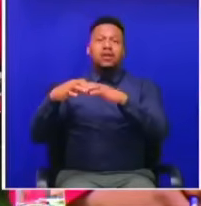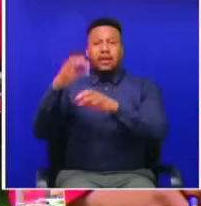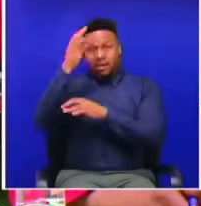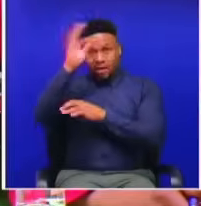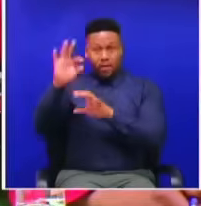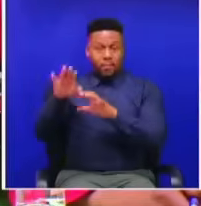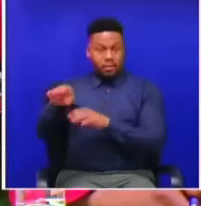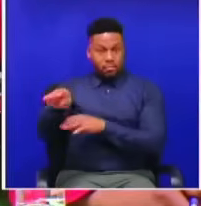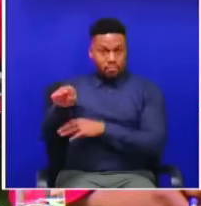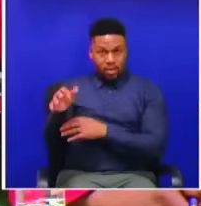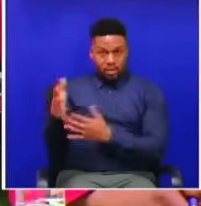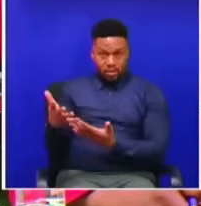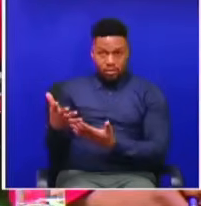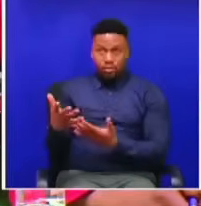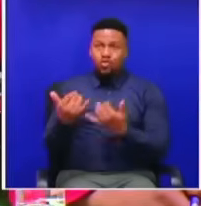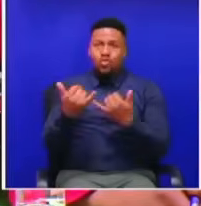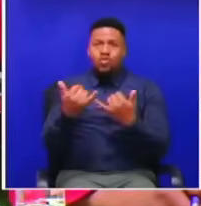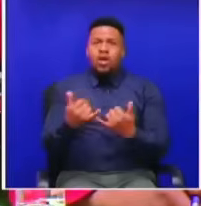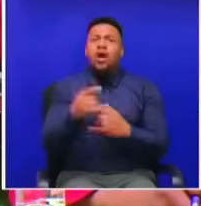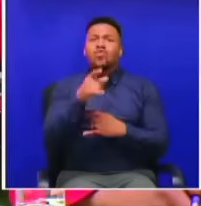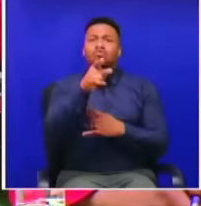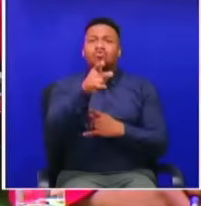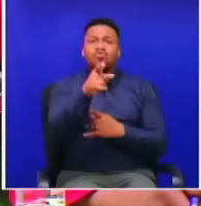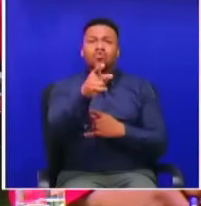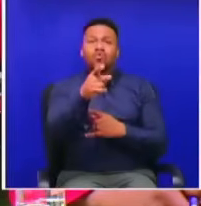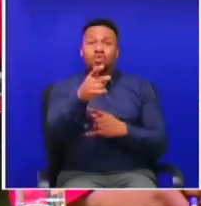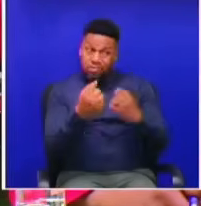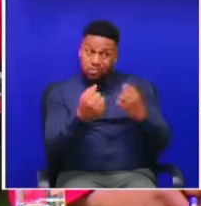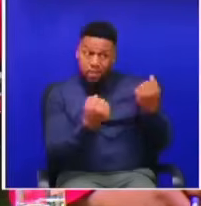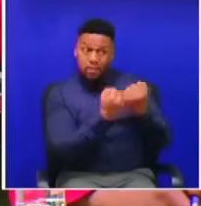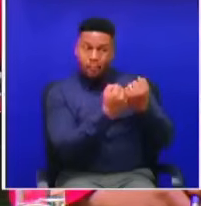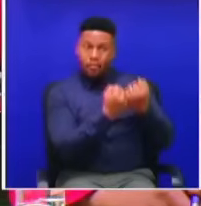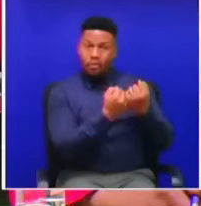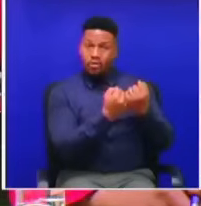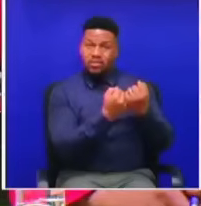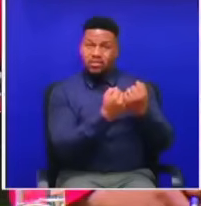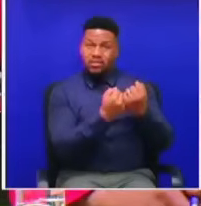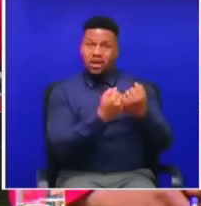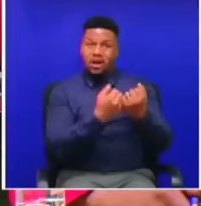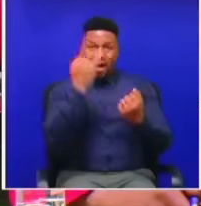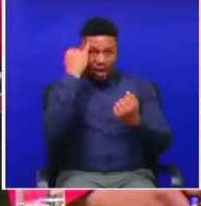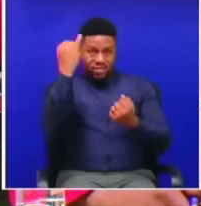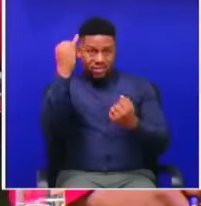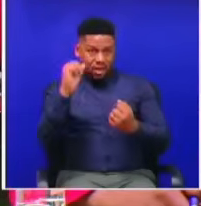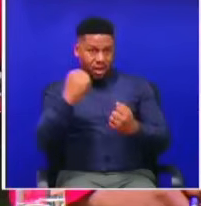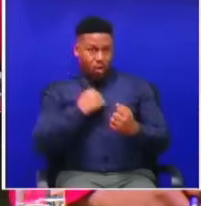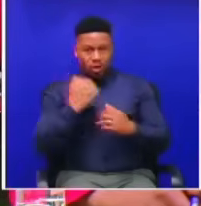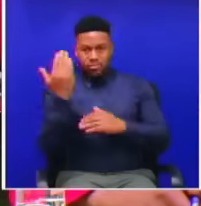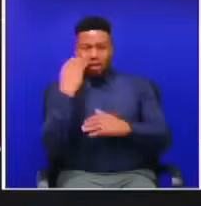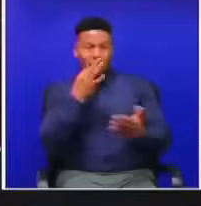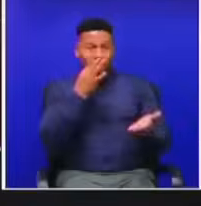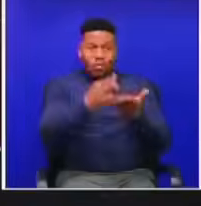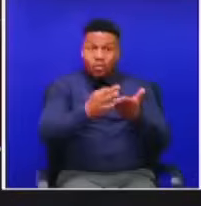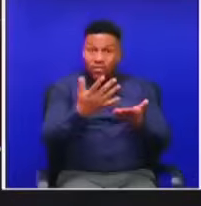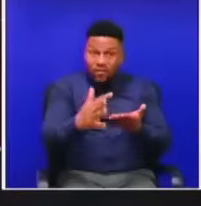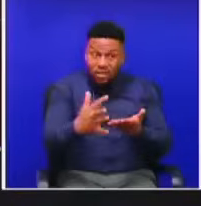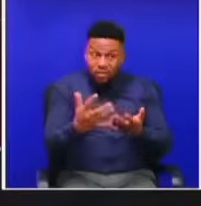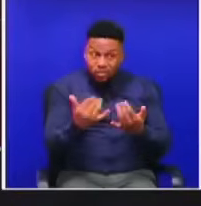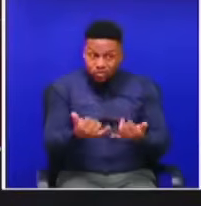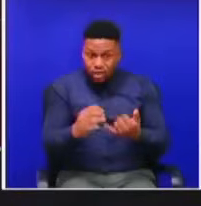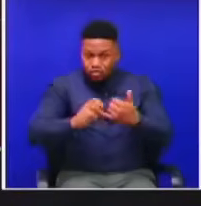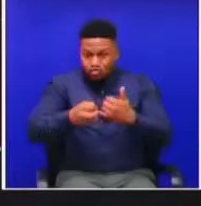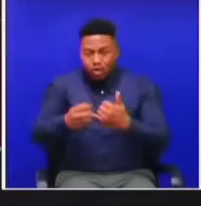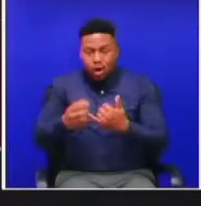of the sort of the interventions we proposed in the bank's amendment bill today in order to boost the capacity